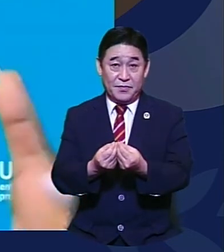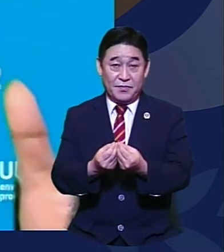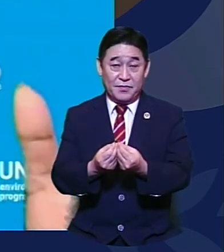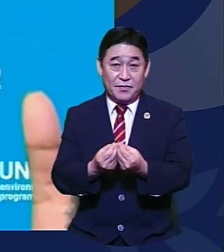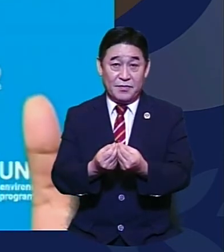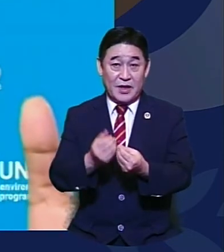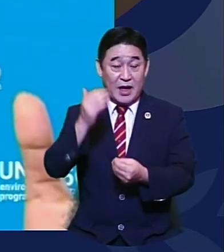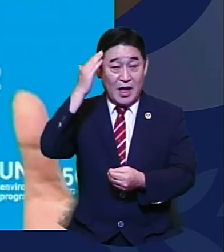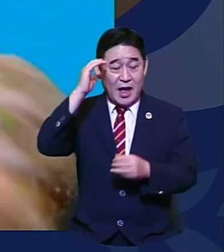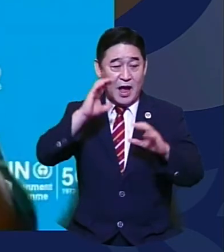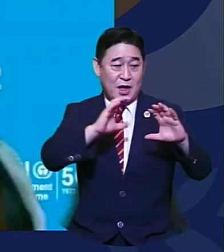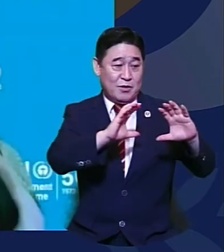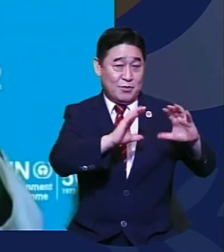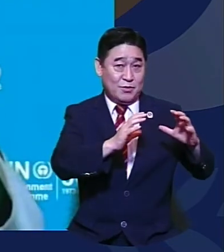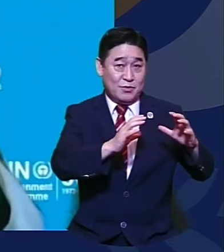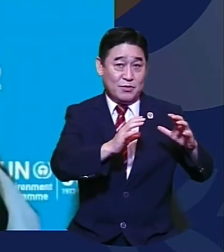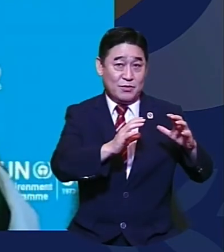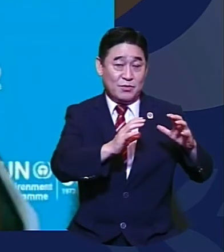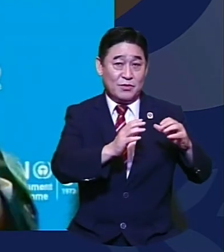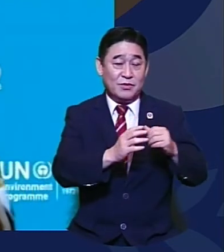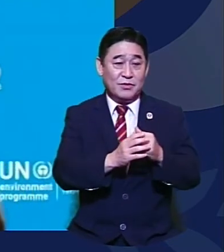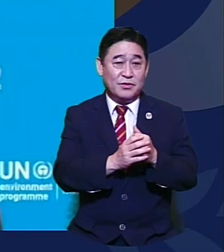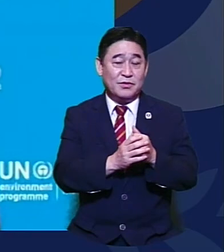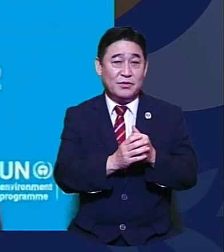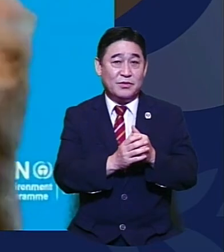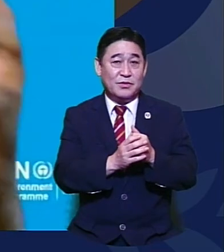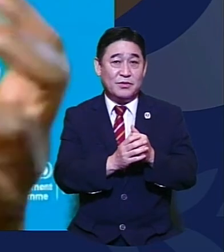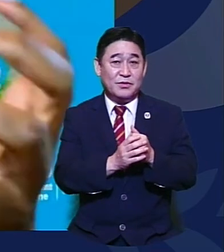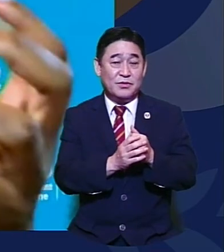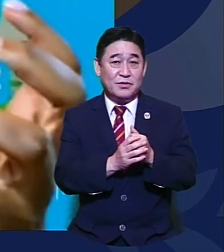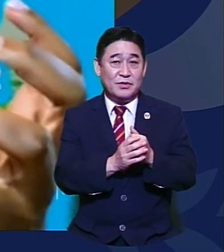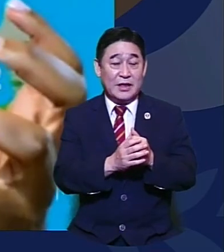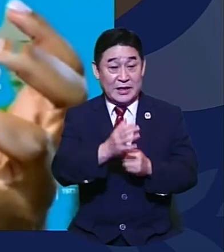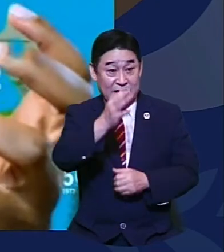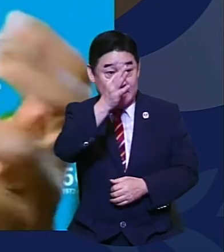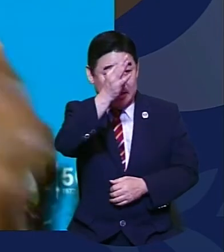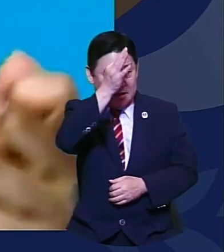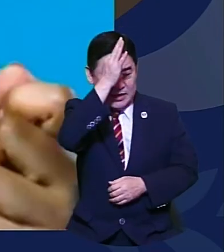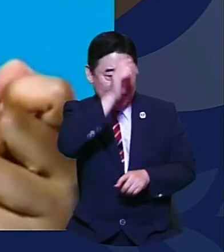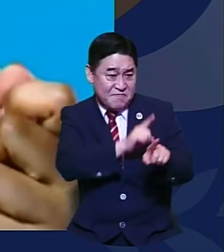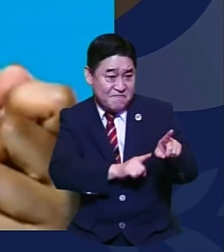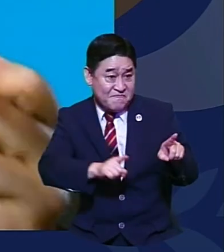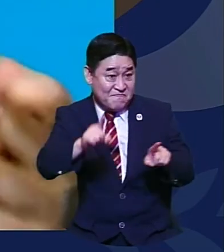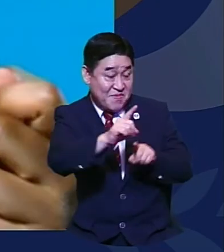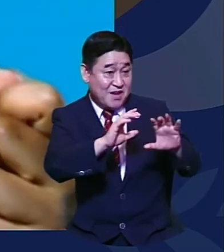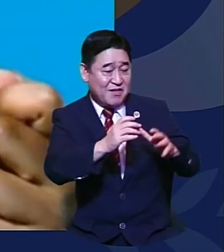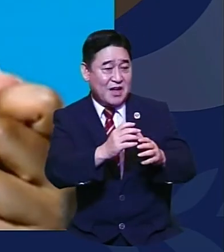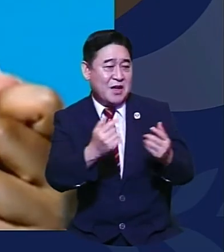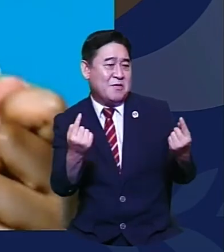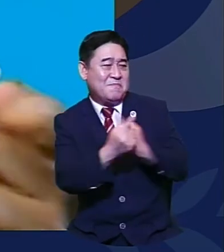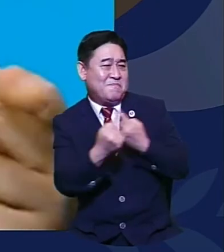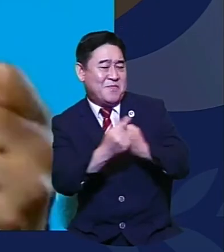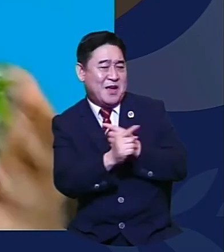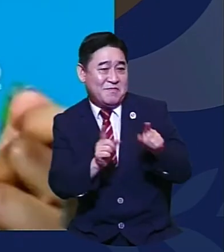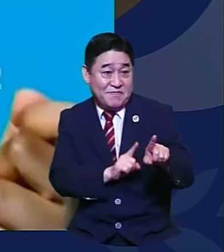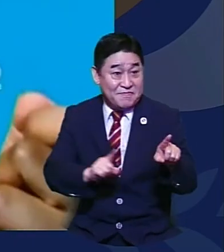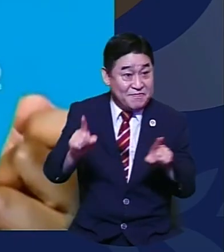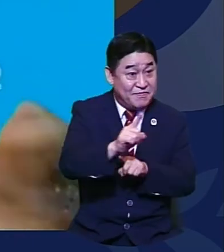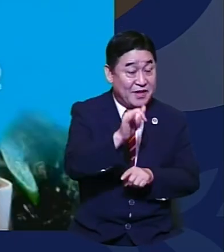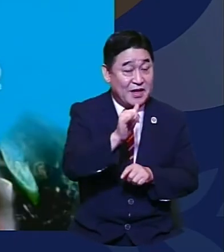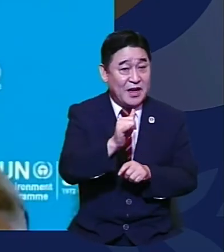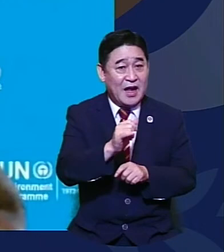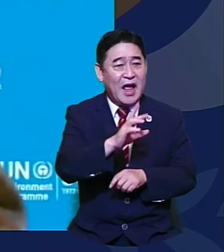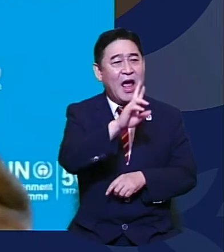Korea has been at the forefront of technological innovation, including R&D.